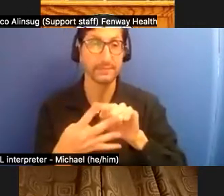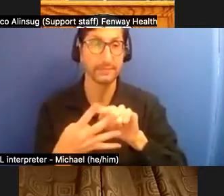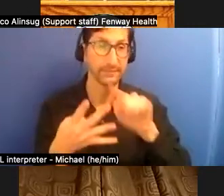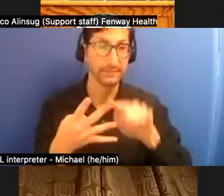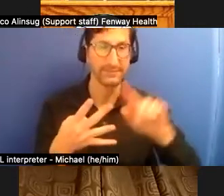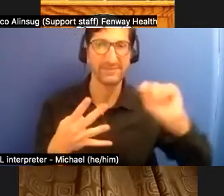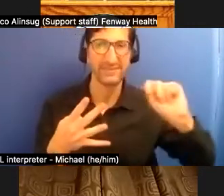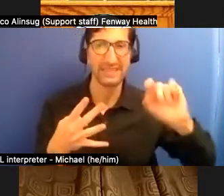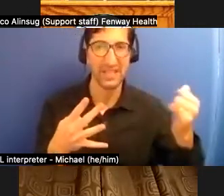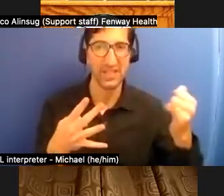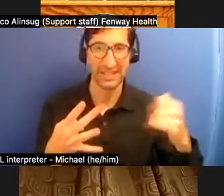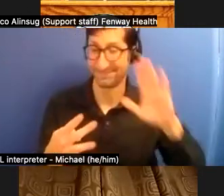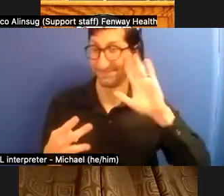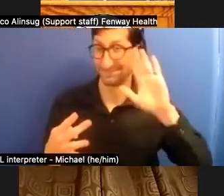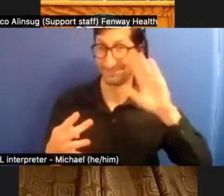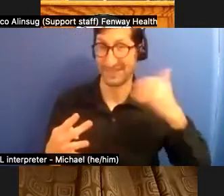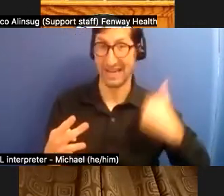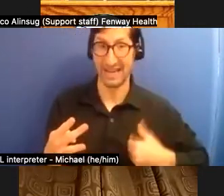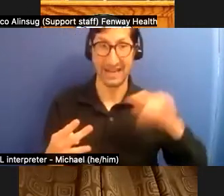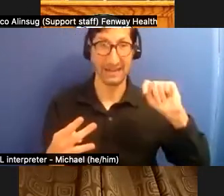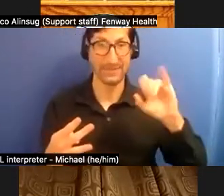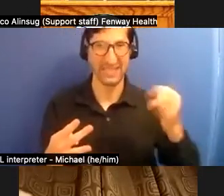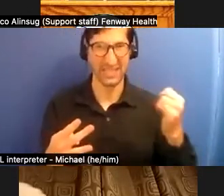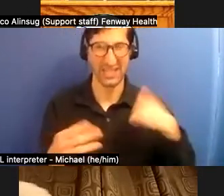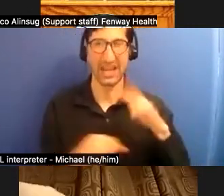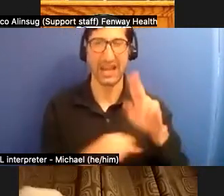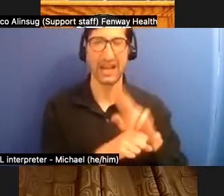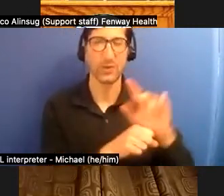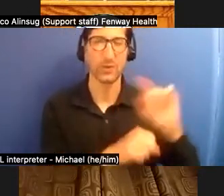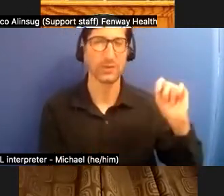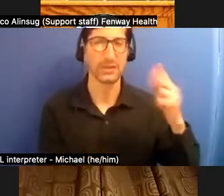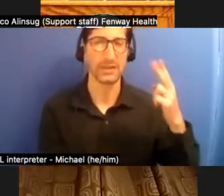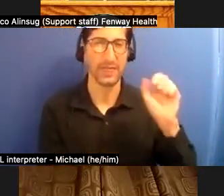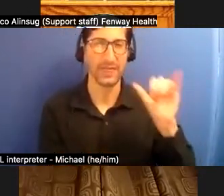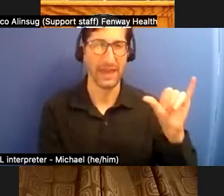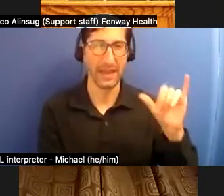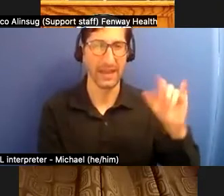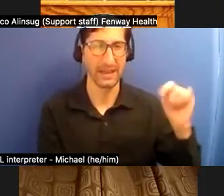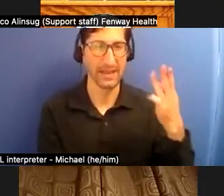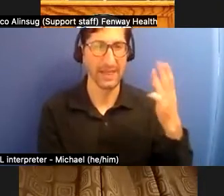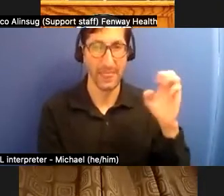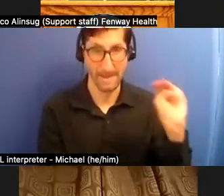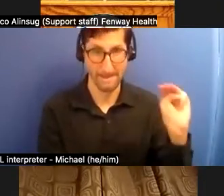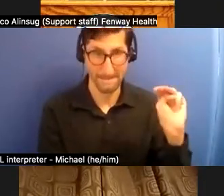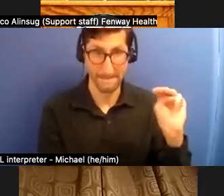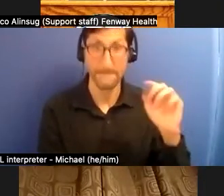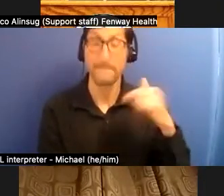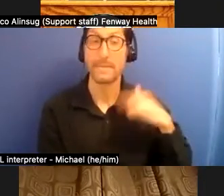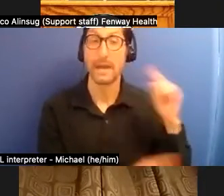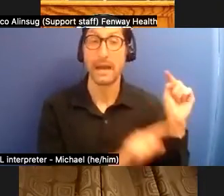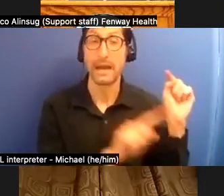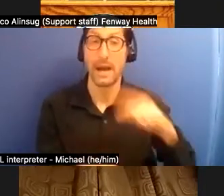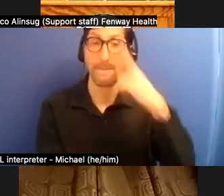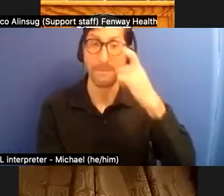Hi, my name is TJ Thompson. I use they, them pronouns. I'm here tonight. I came here because I was on the Somerville Task Force last year. I